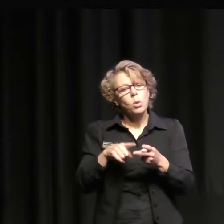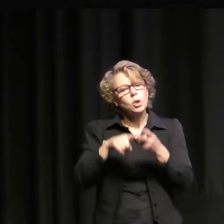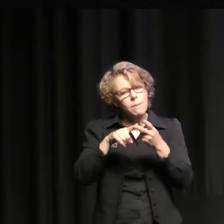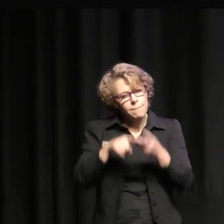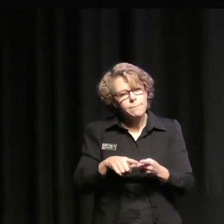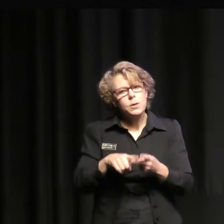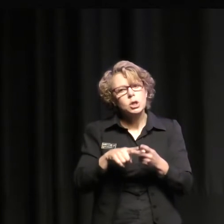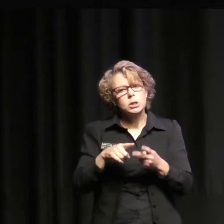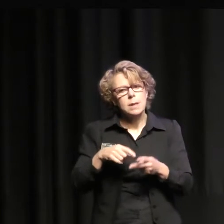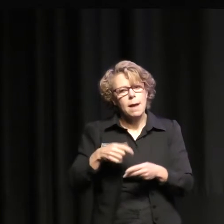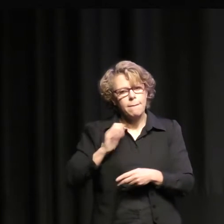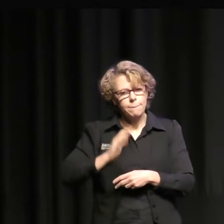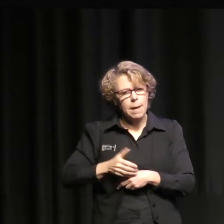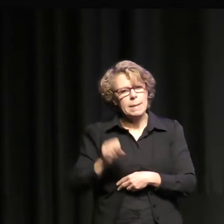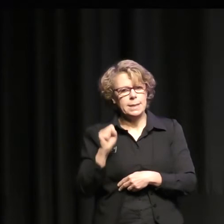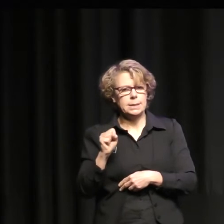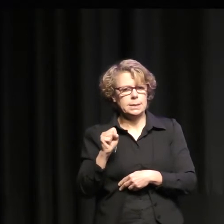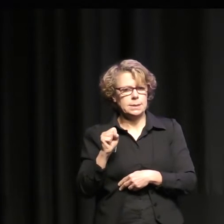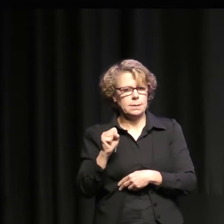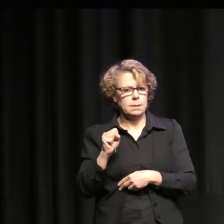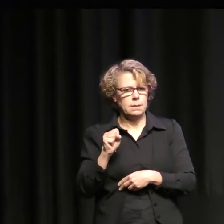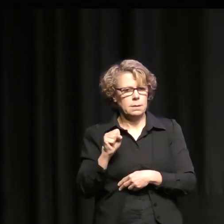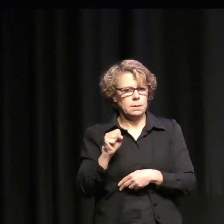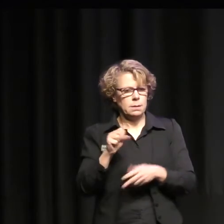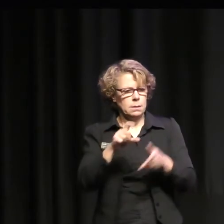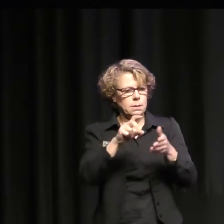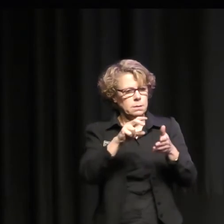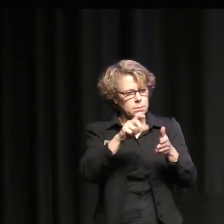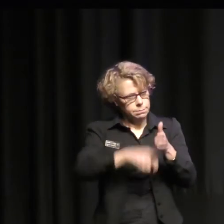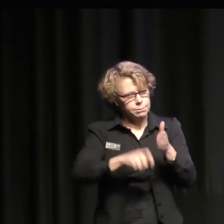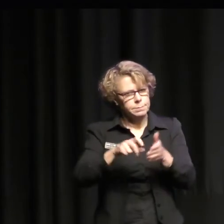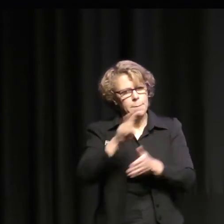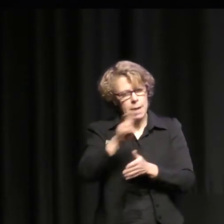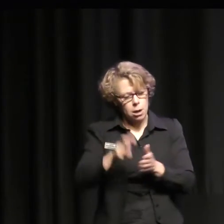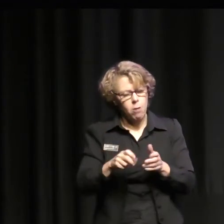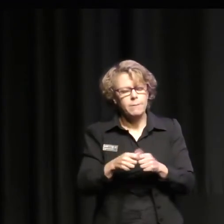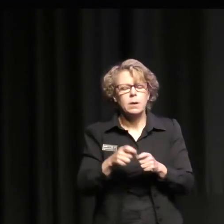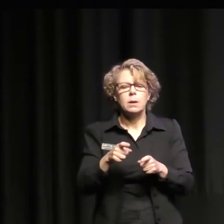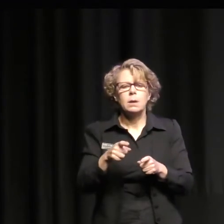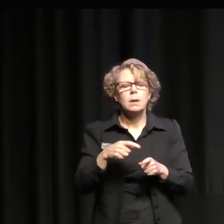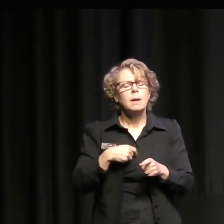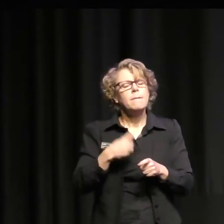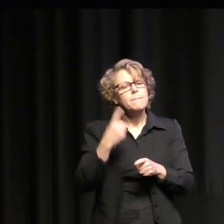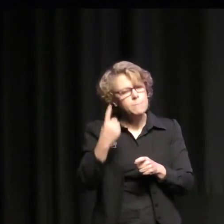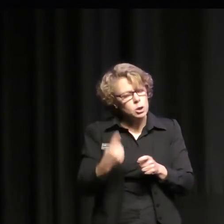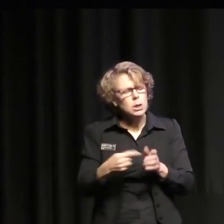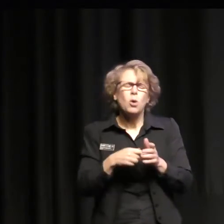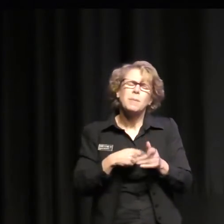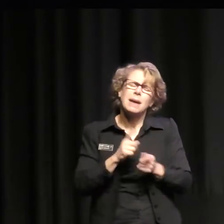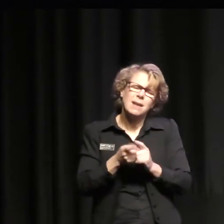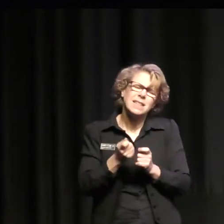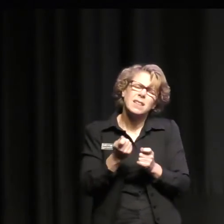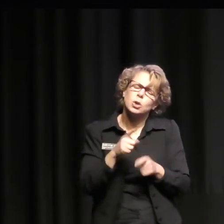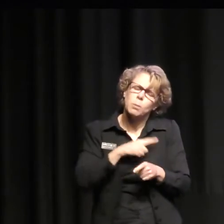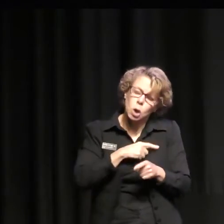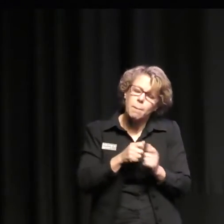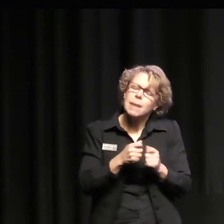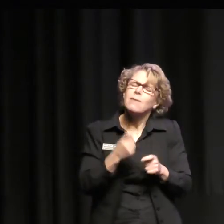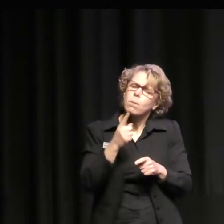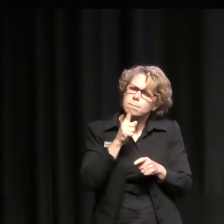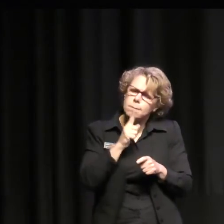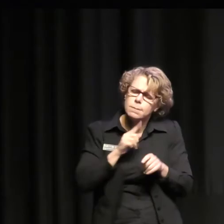feminist charter. The first time, only in small ways, but it was a step